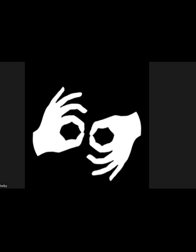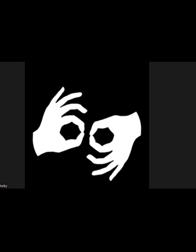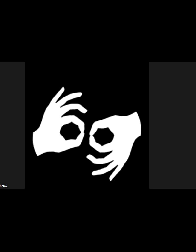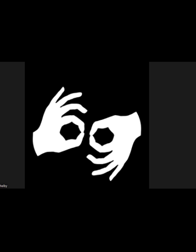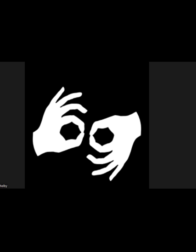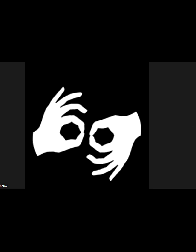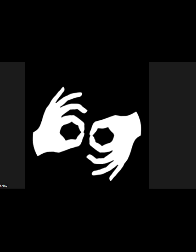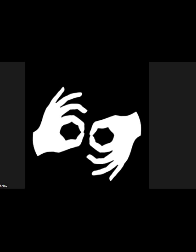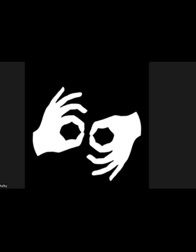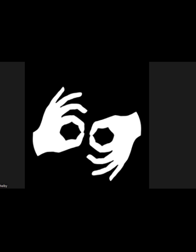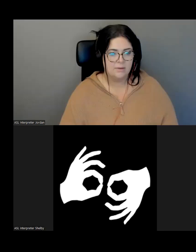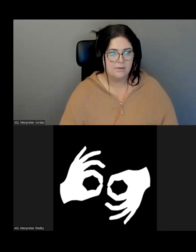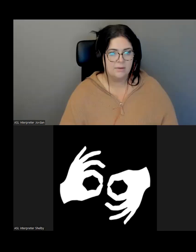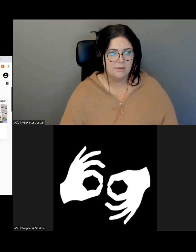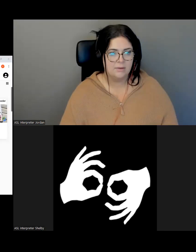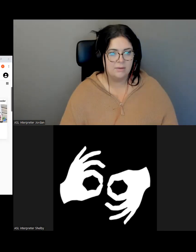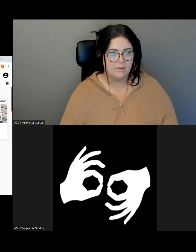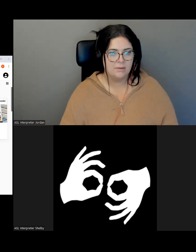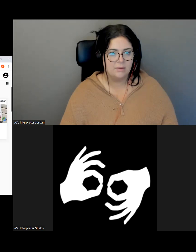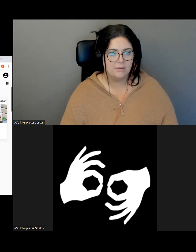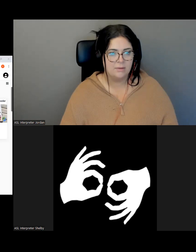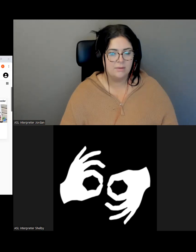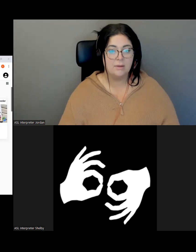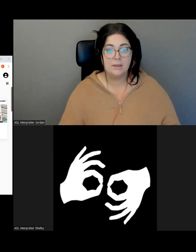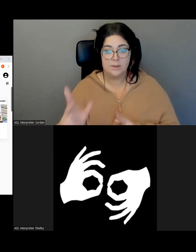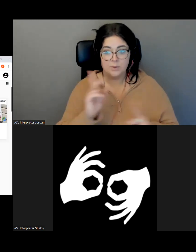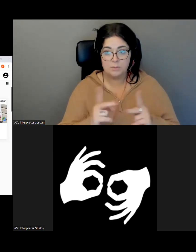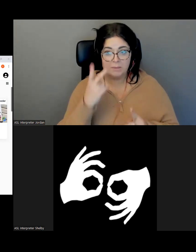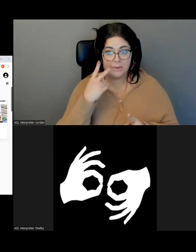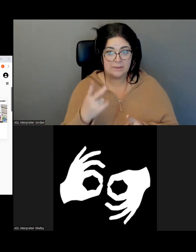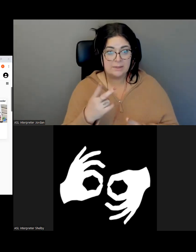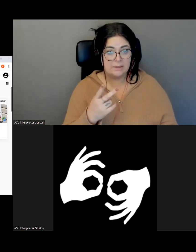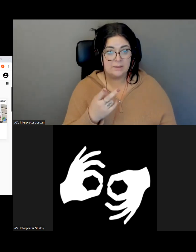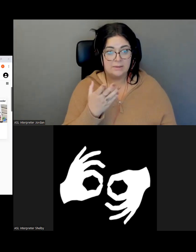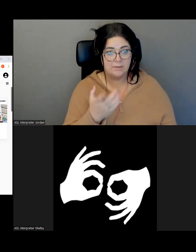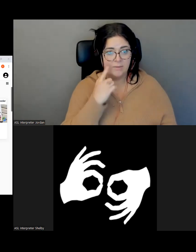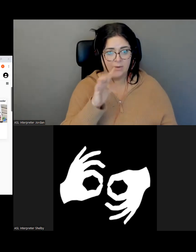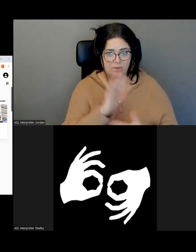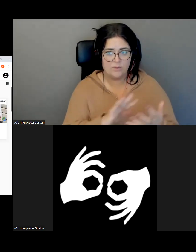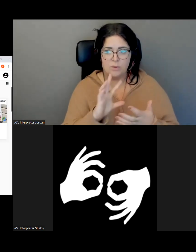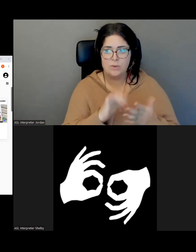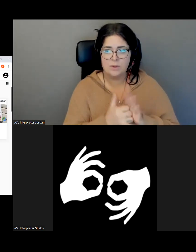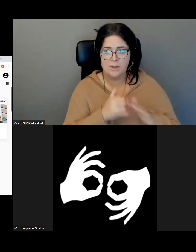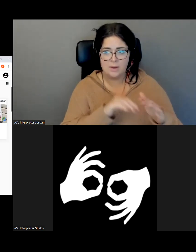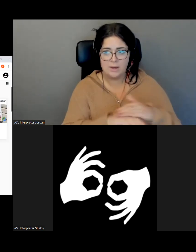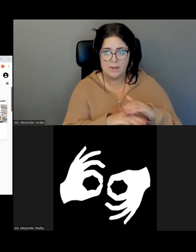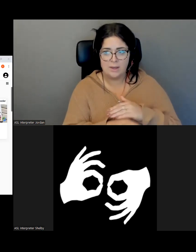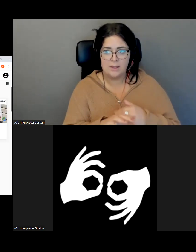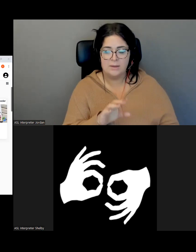So once it loads, this is what people will see. So if you are confused on how to